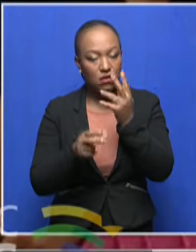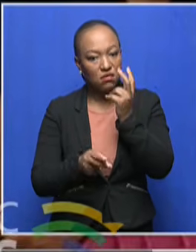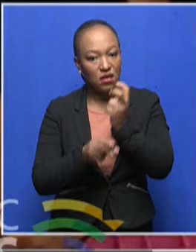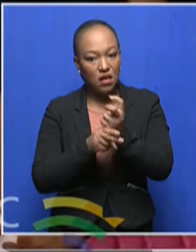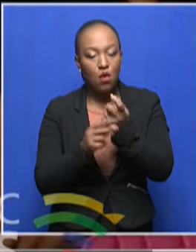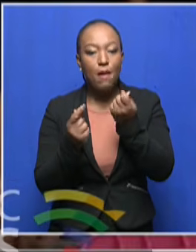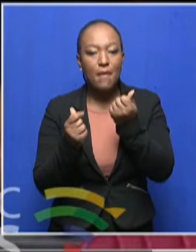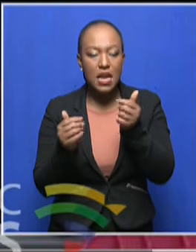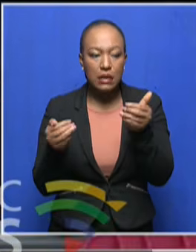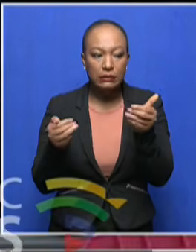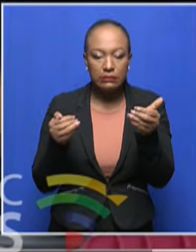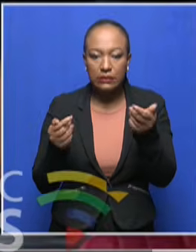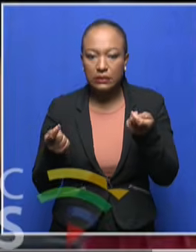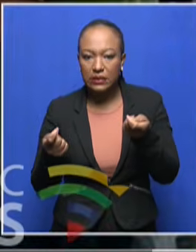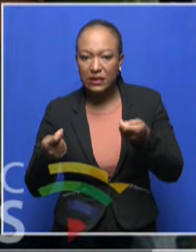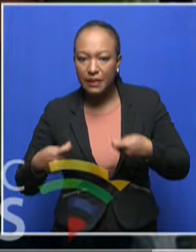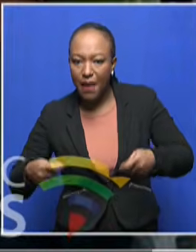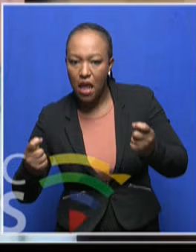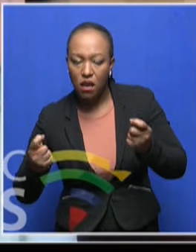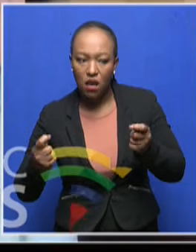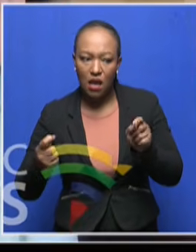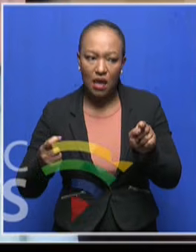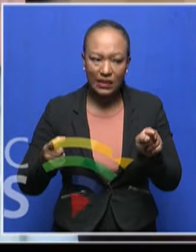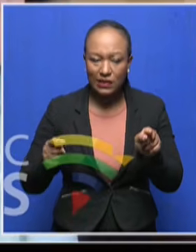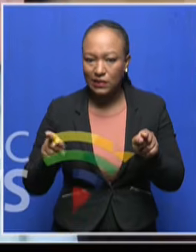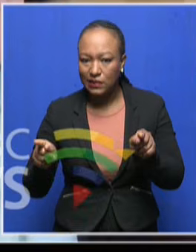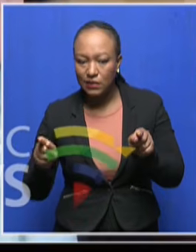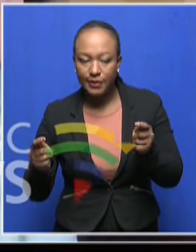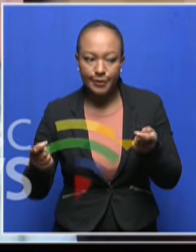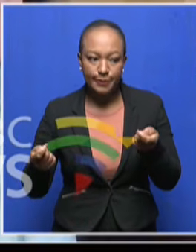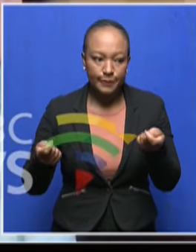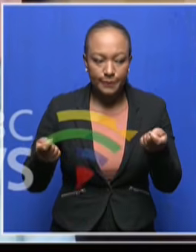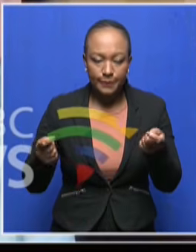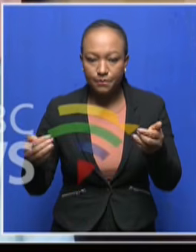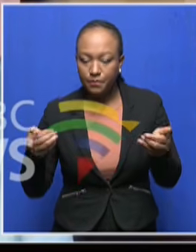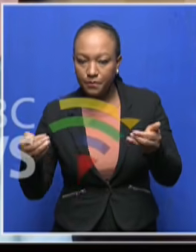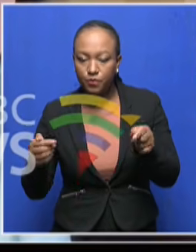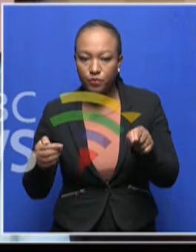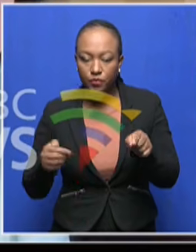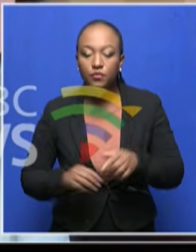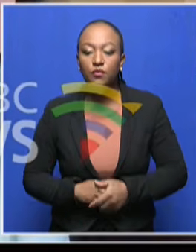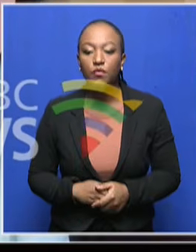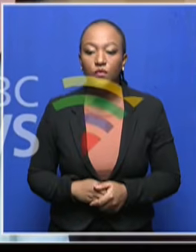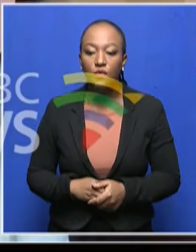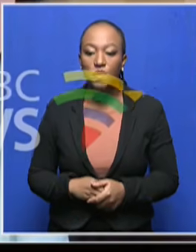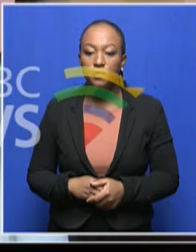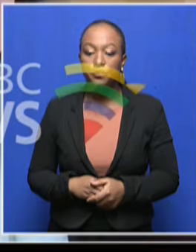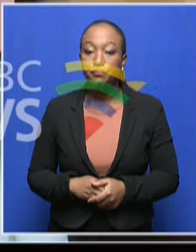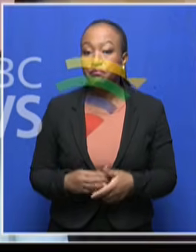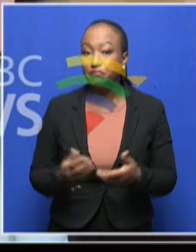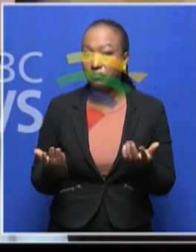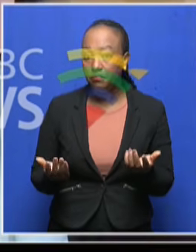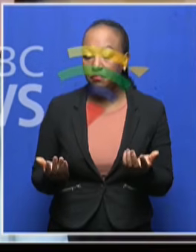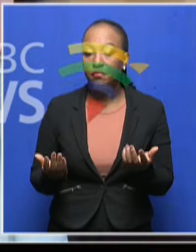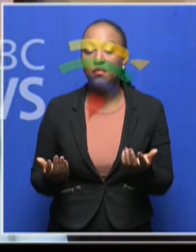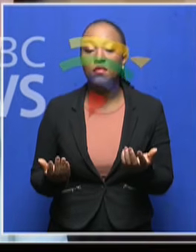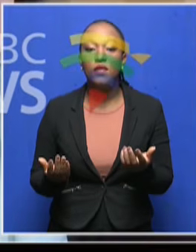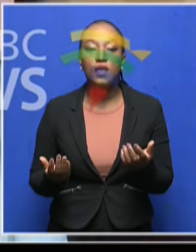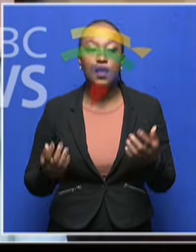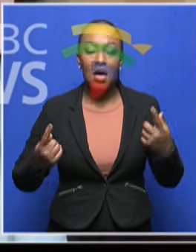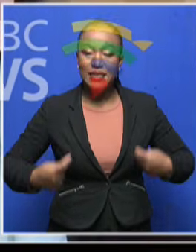spending your money as well. Yeah, and it is because, there's, I suppose, a big difference between sort of